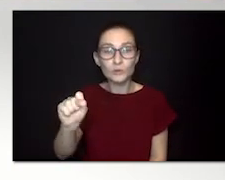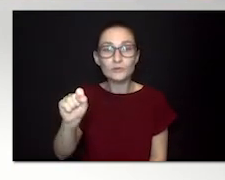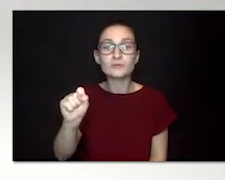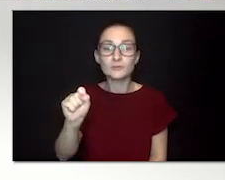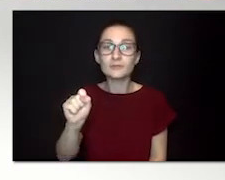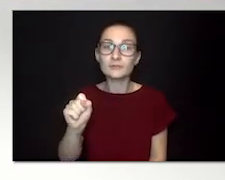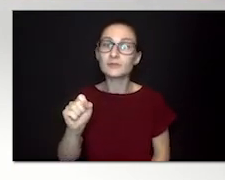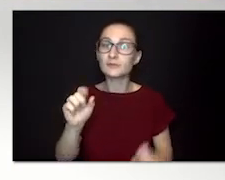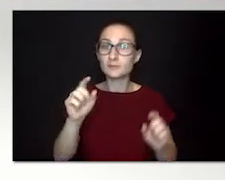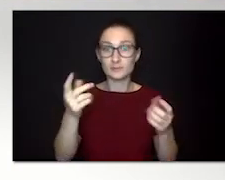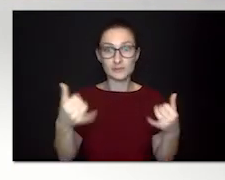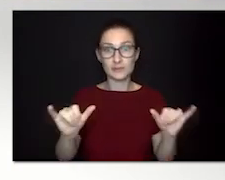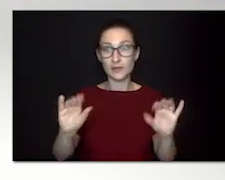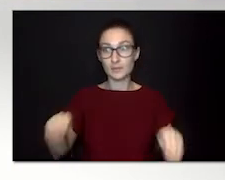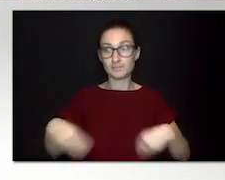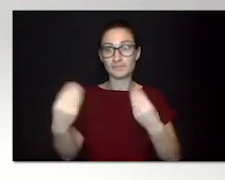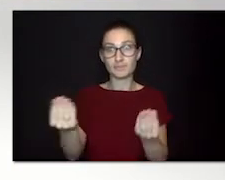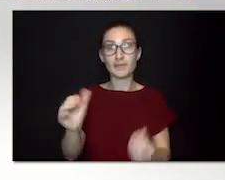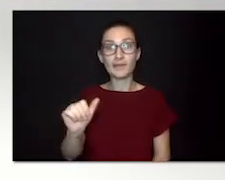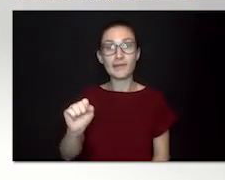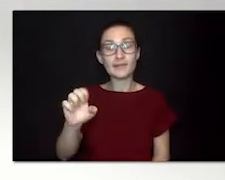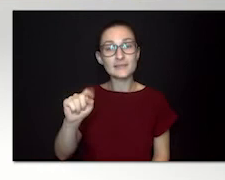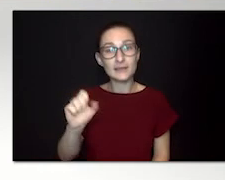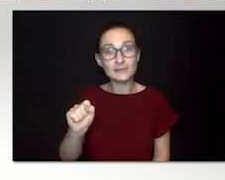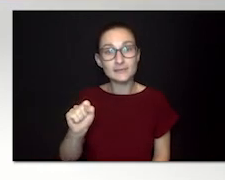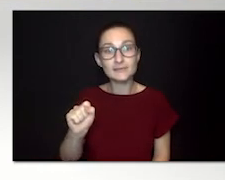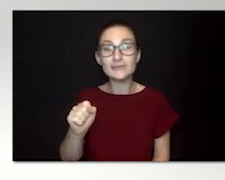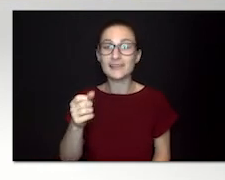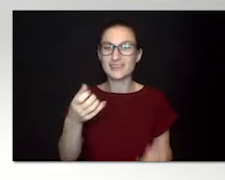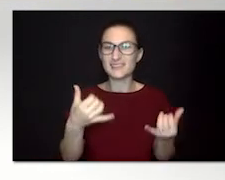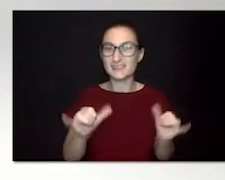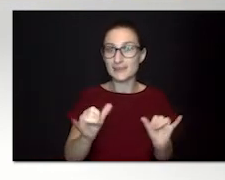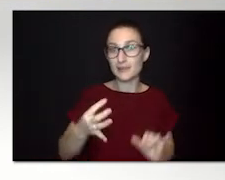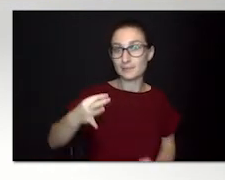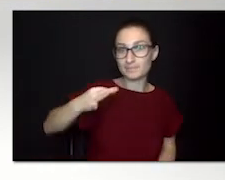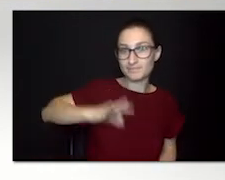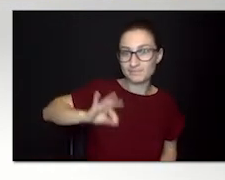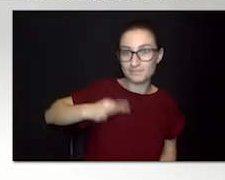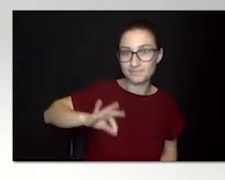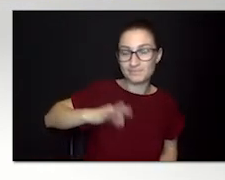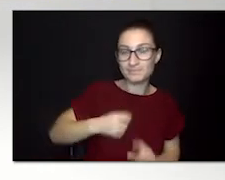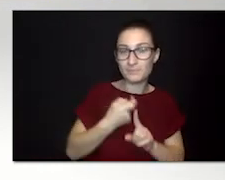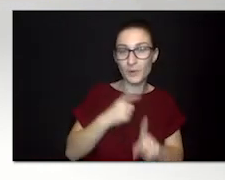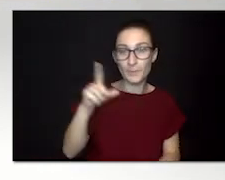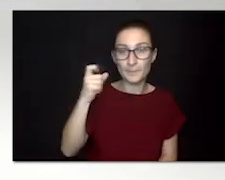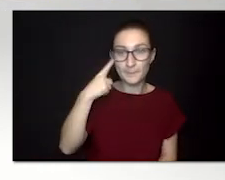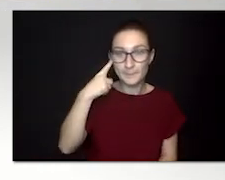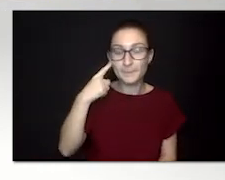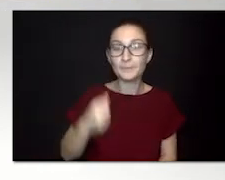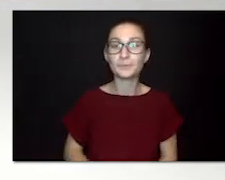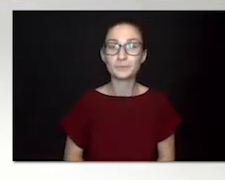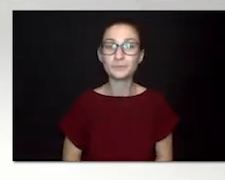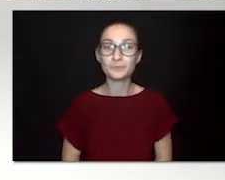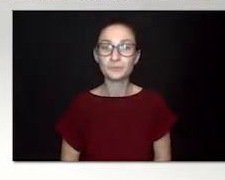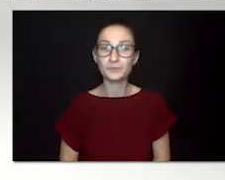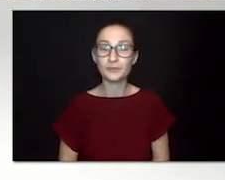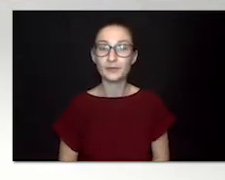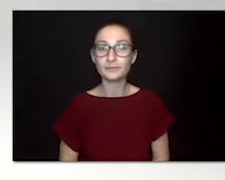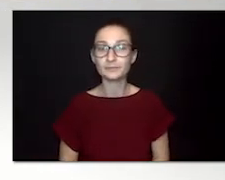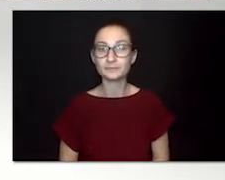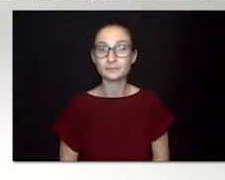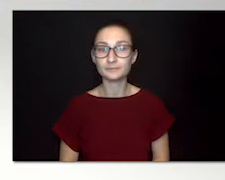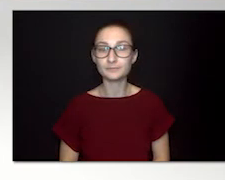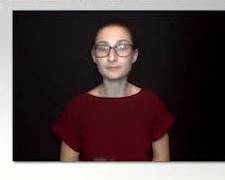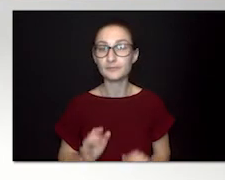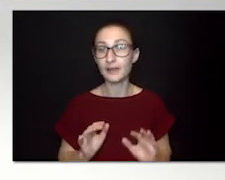someone to still have assets that are their own, but still receive government benefits. So there are normally two types